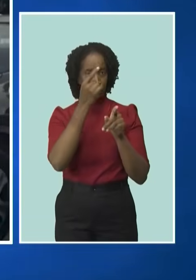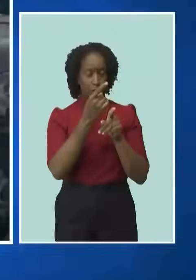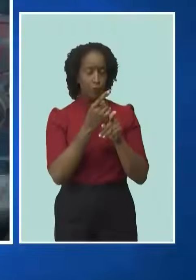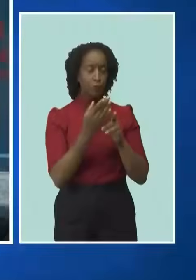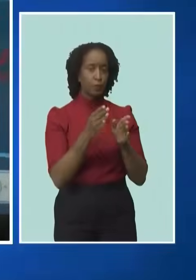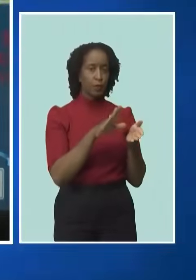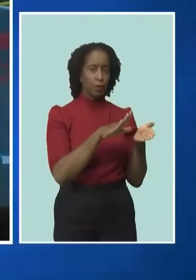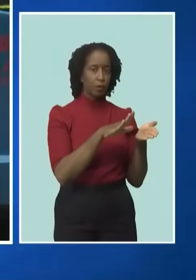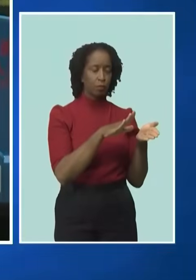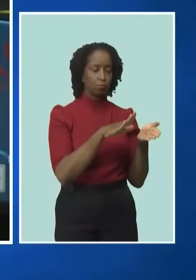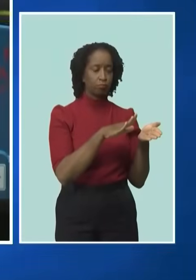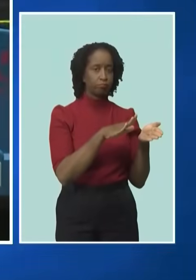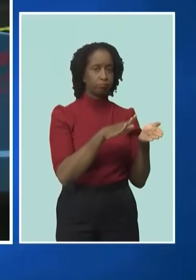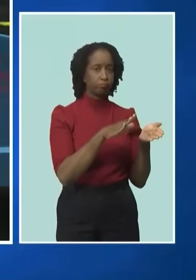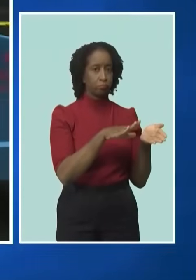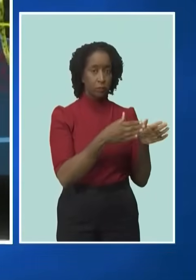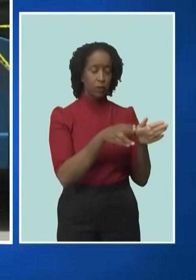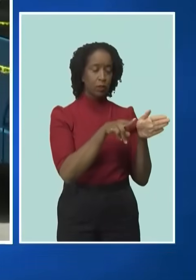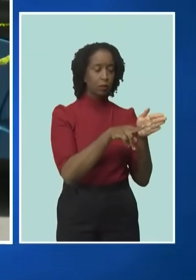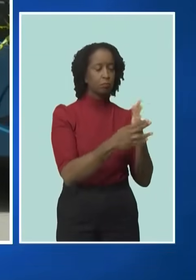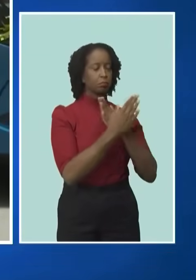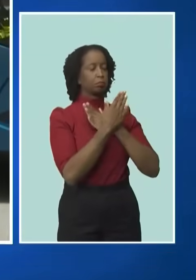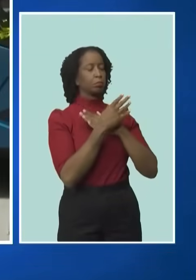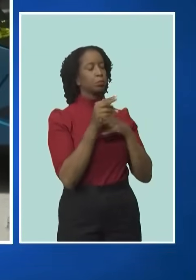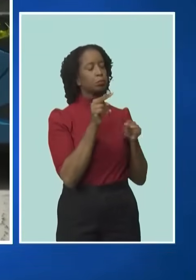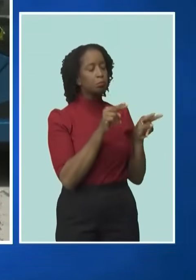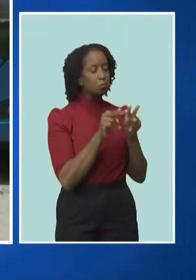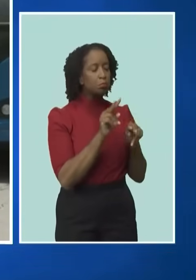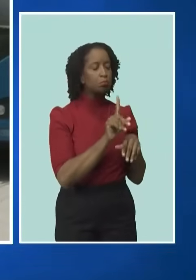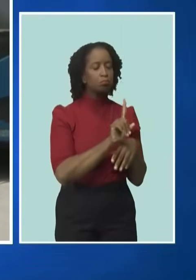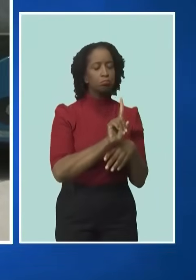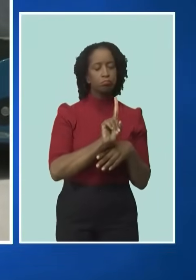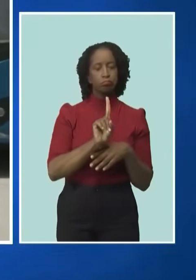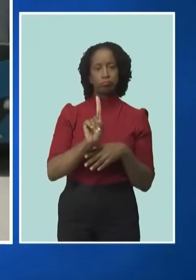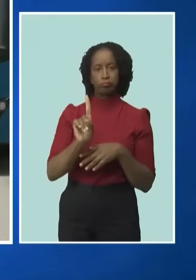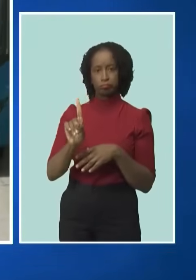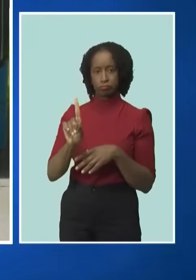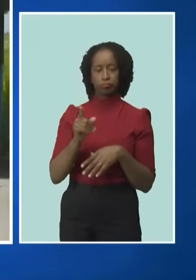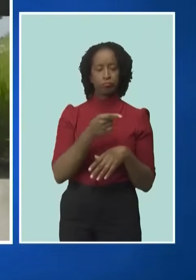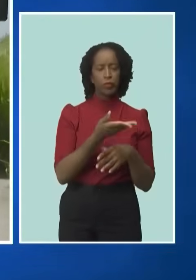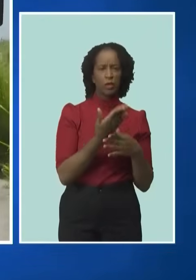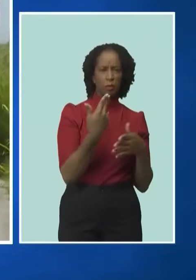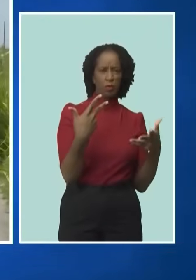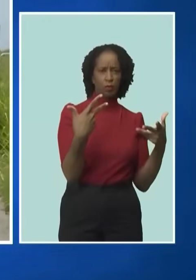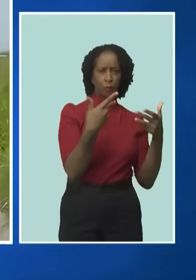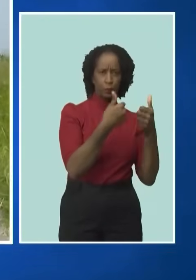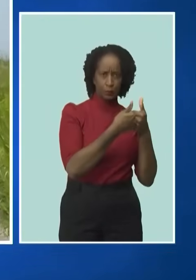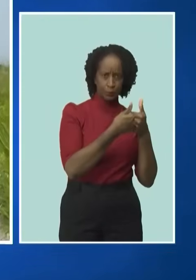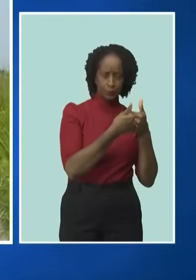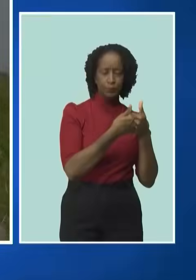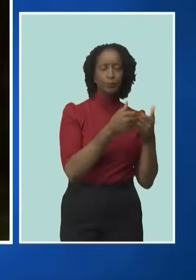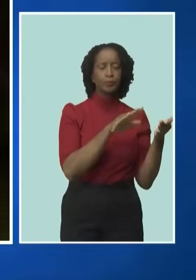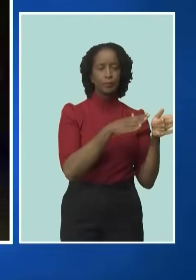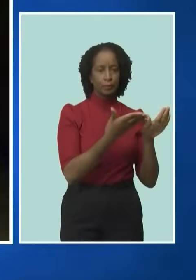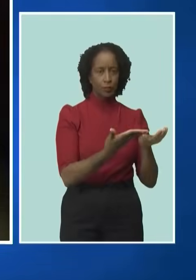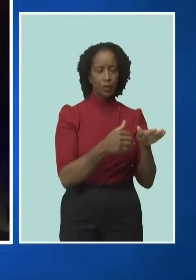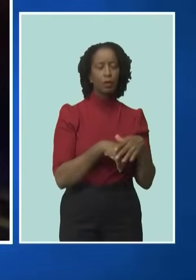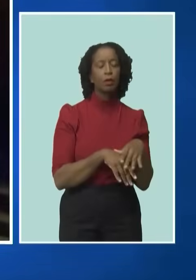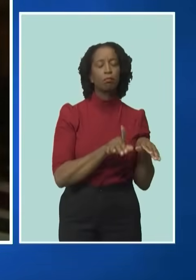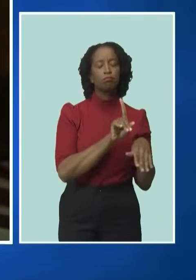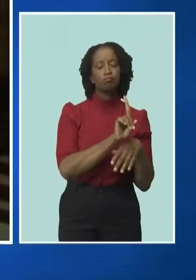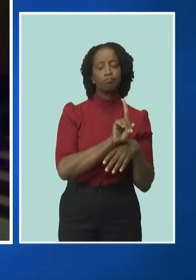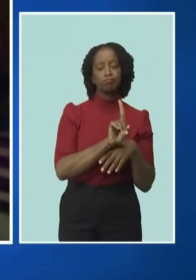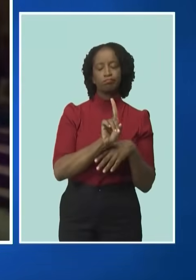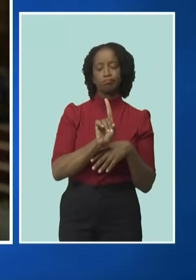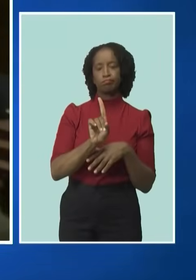who died following a vehicle collision along Pollard's Land, St. Philip, on June 8th. While Roshan was outside the building,